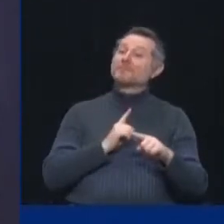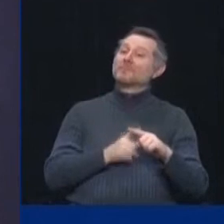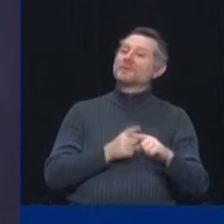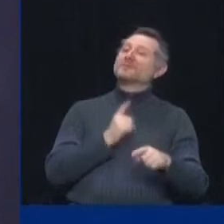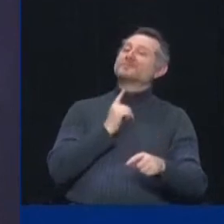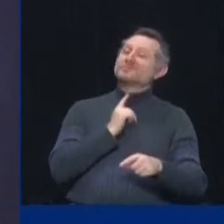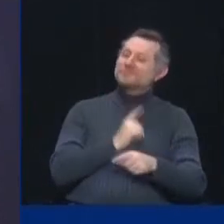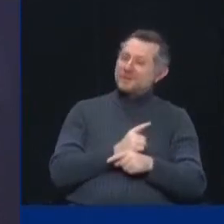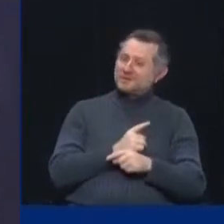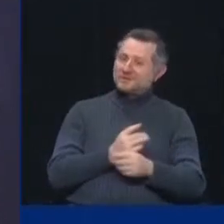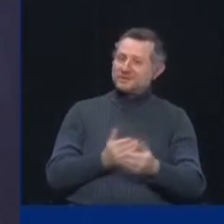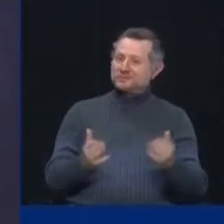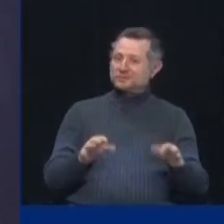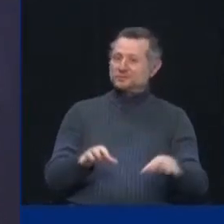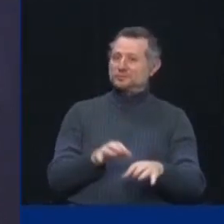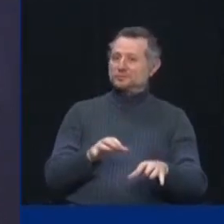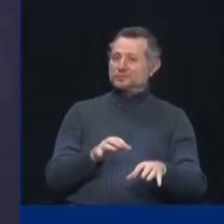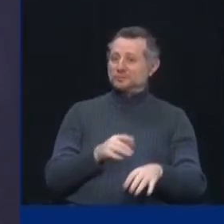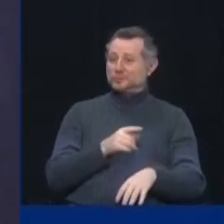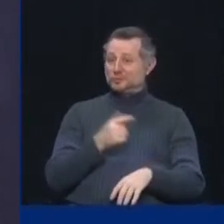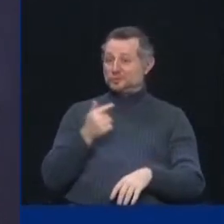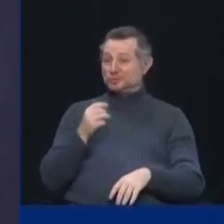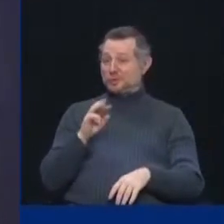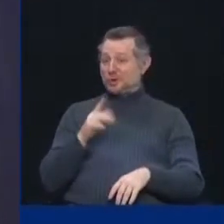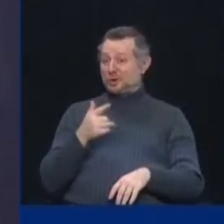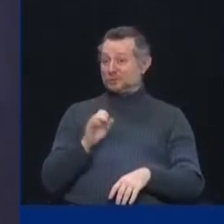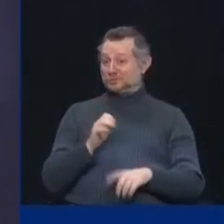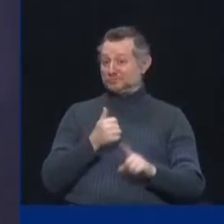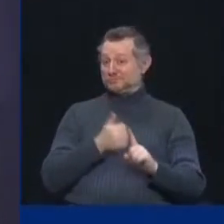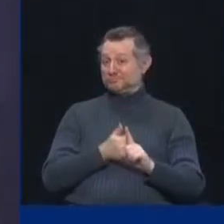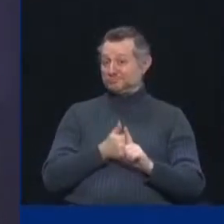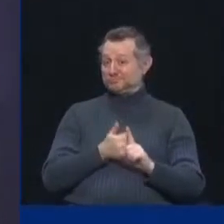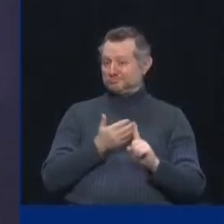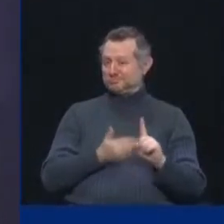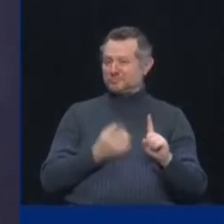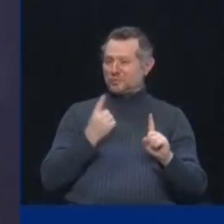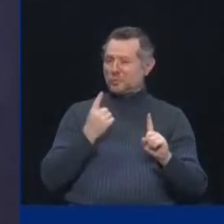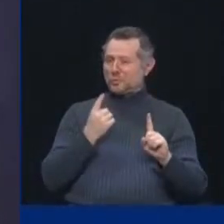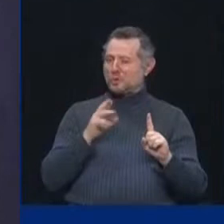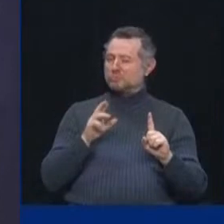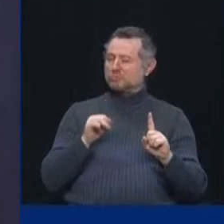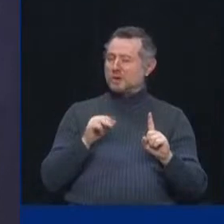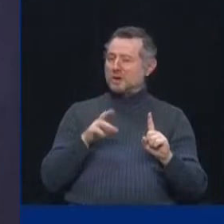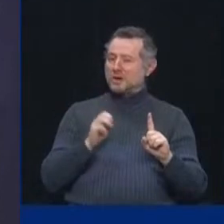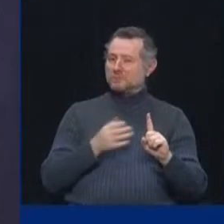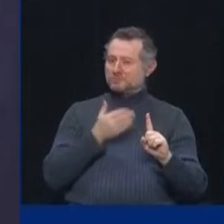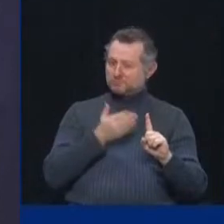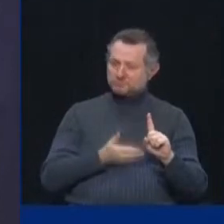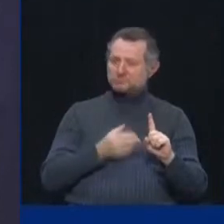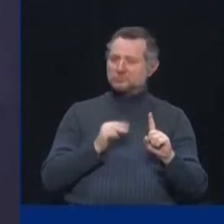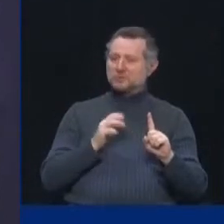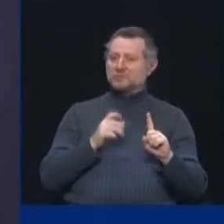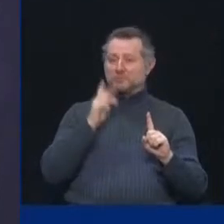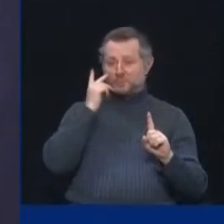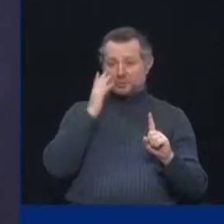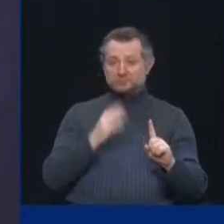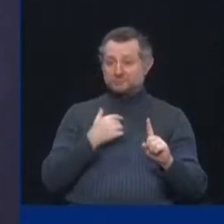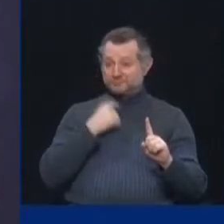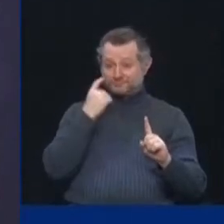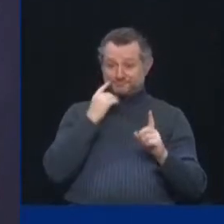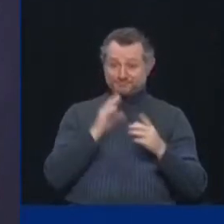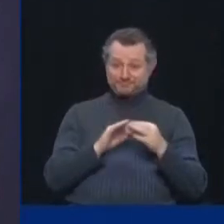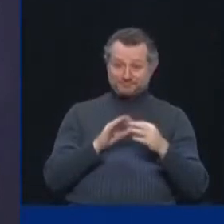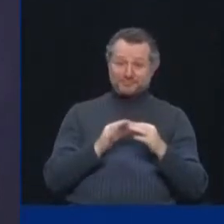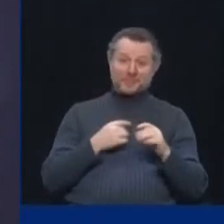George Latimer is one of the rare politicians, and I say it behind his back, who does the right thing